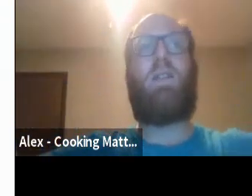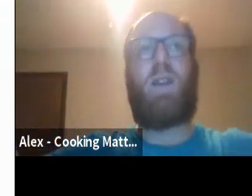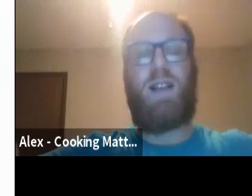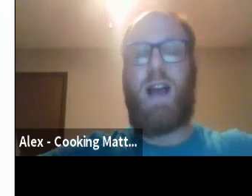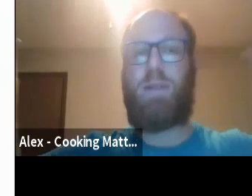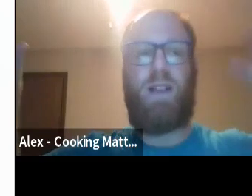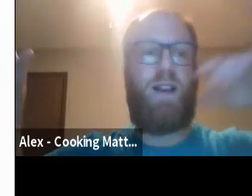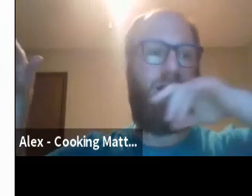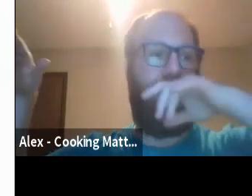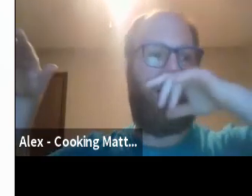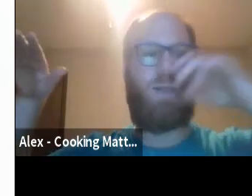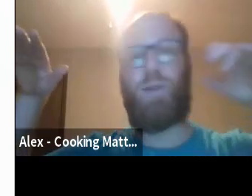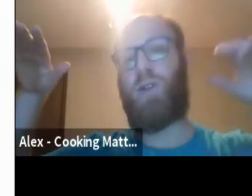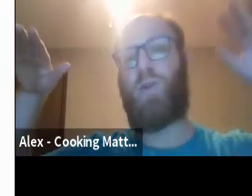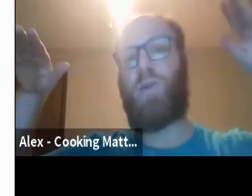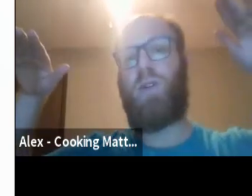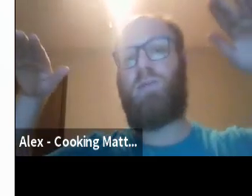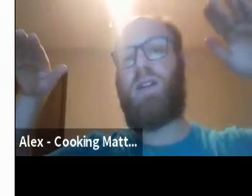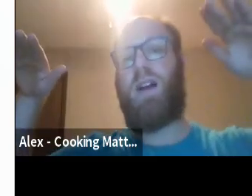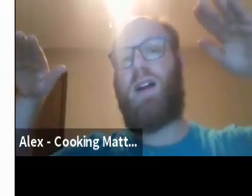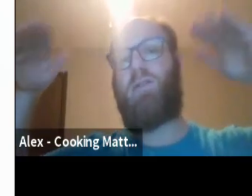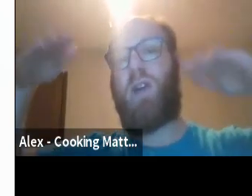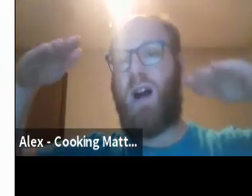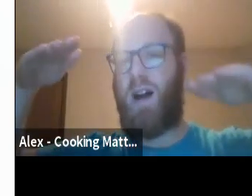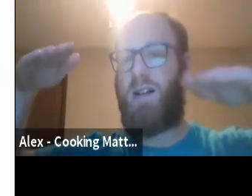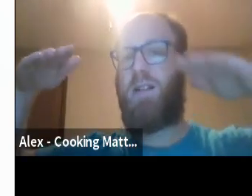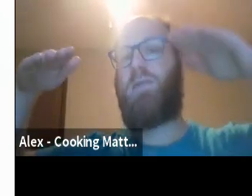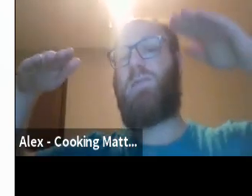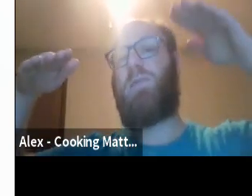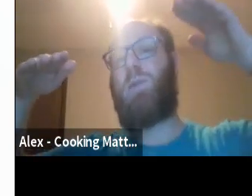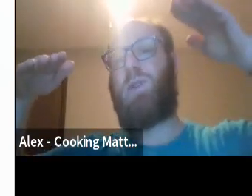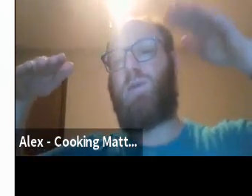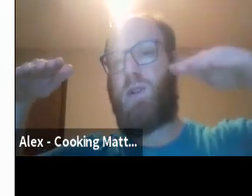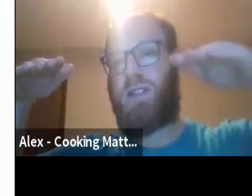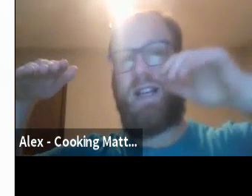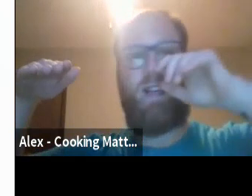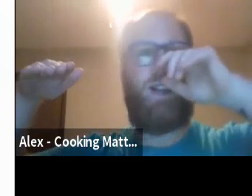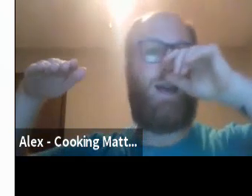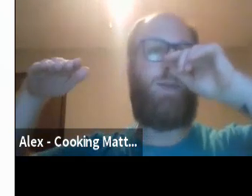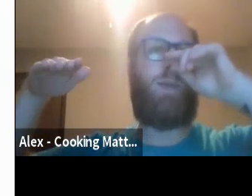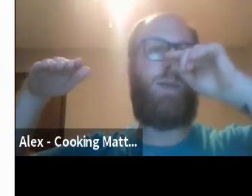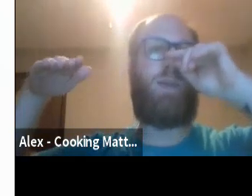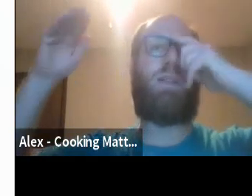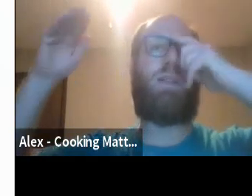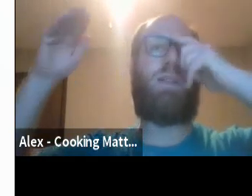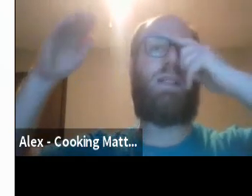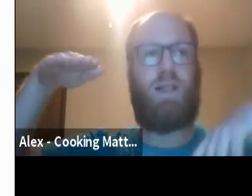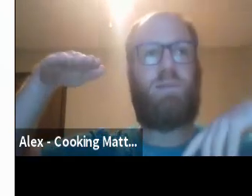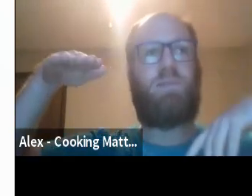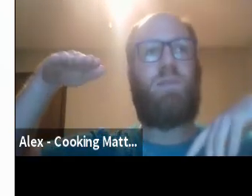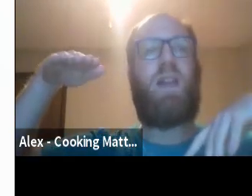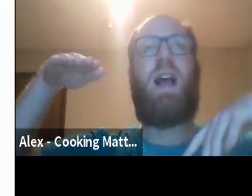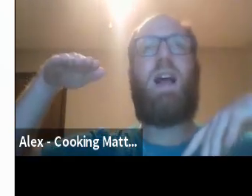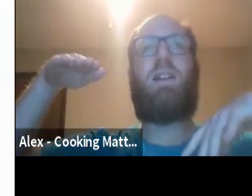three different types of carrots. We'll do raw, we'll do roasted, and we'll do